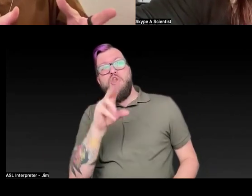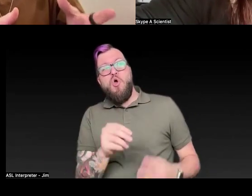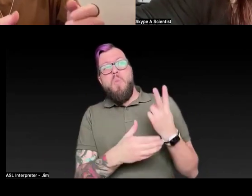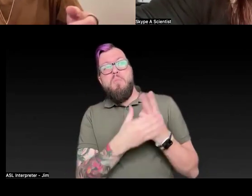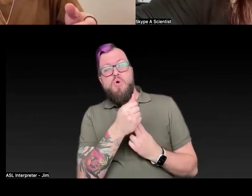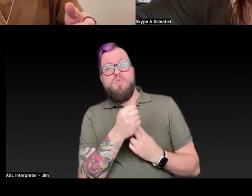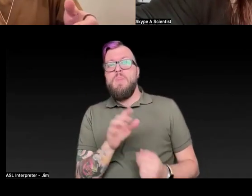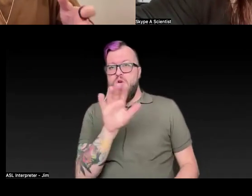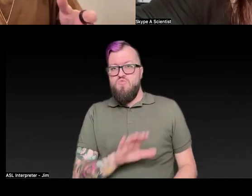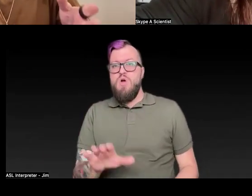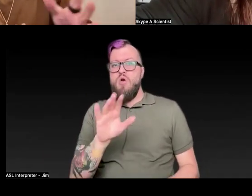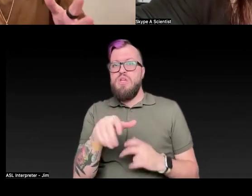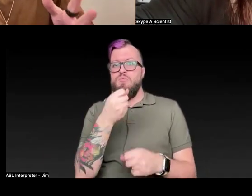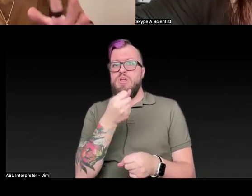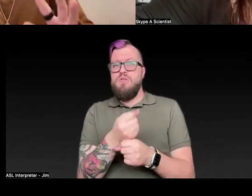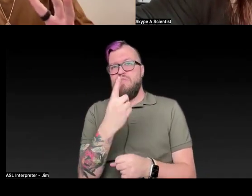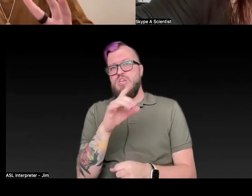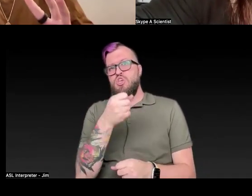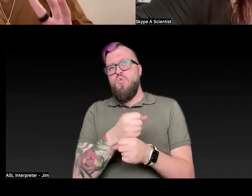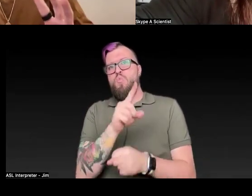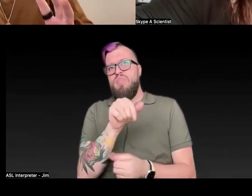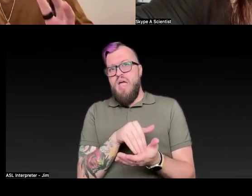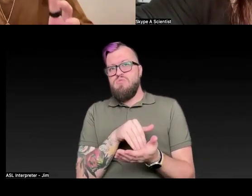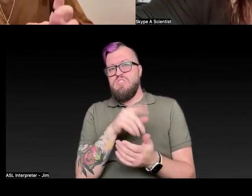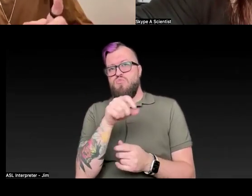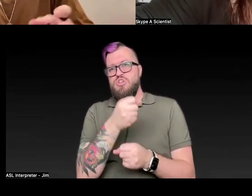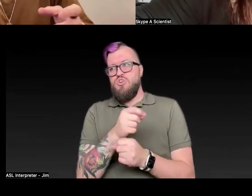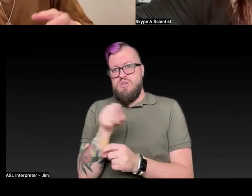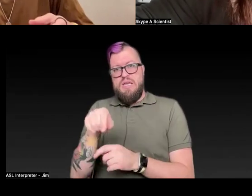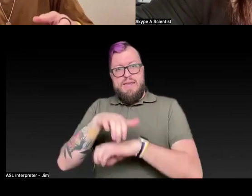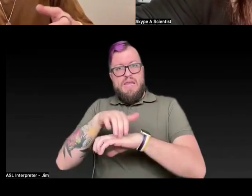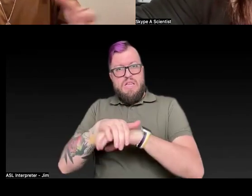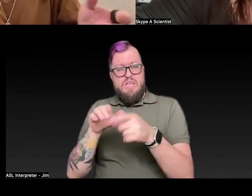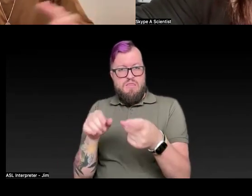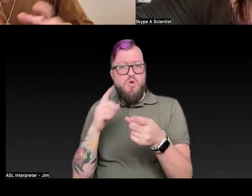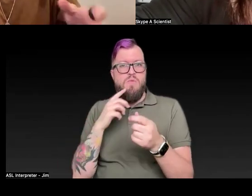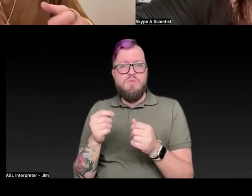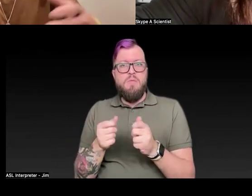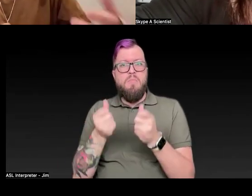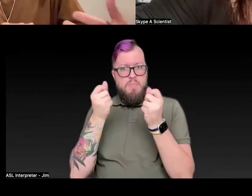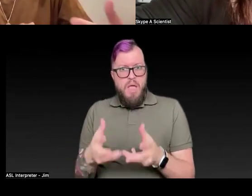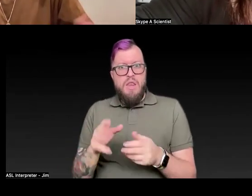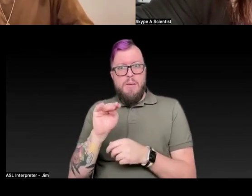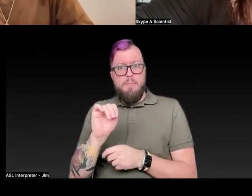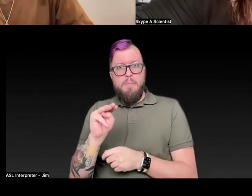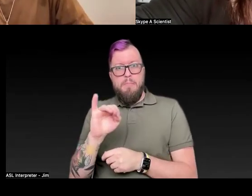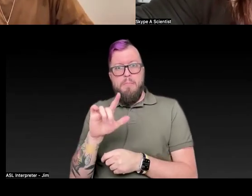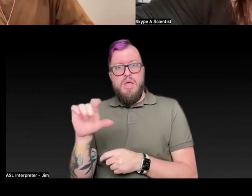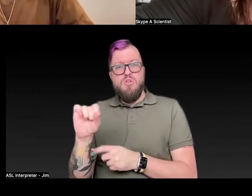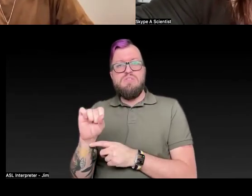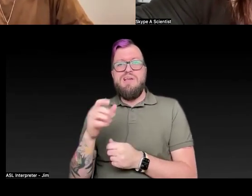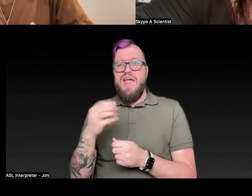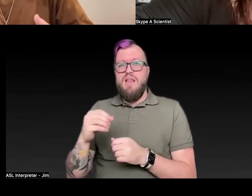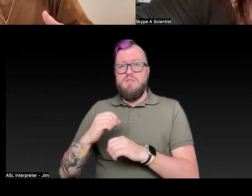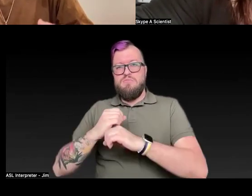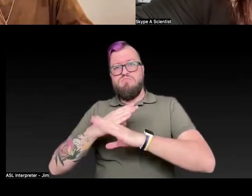1,000 or so in England, there's a real sort of growth in building mills and mill dams.